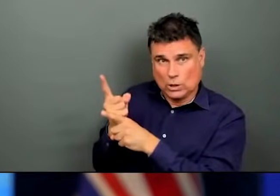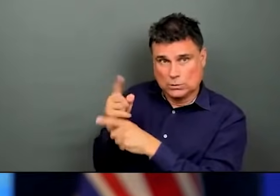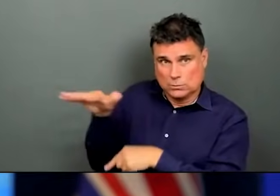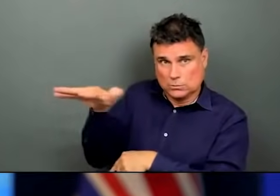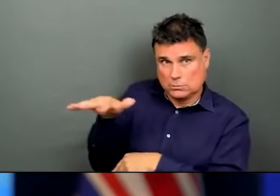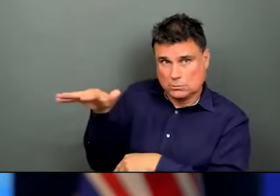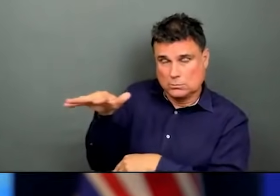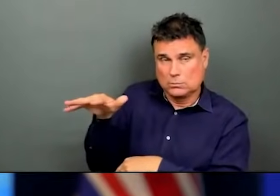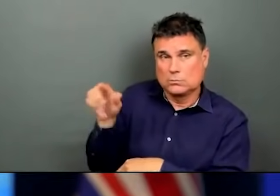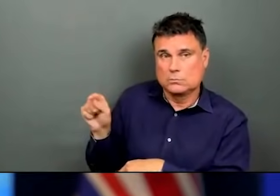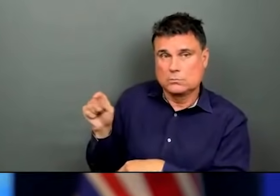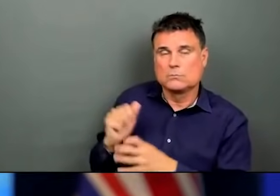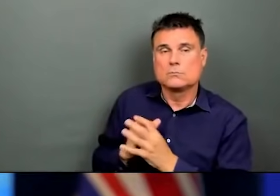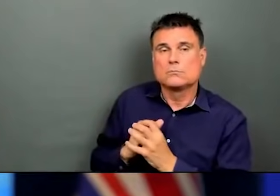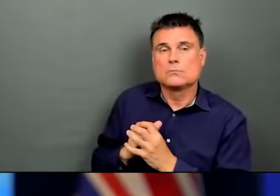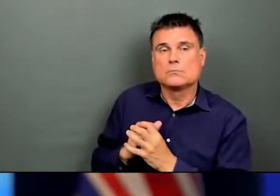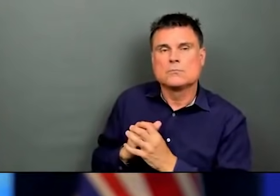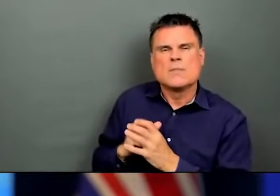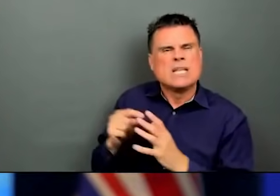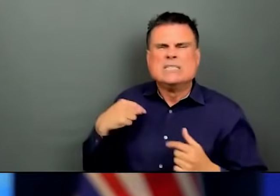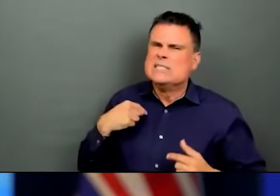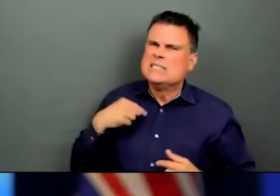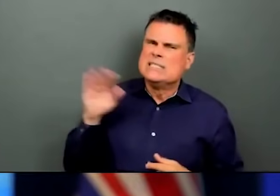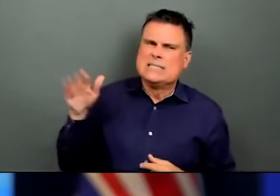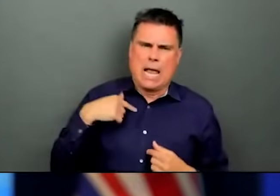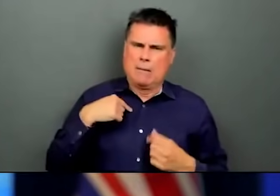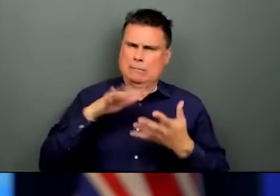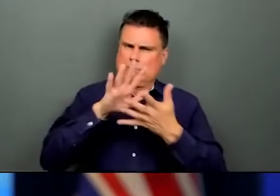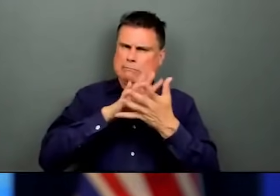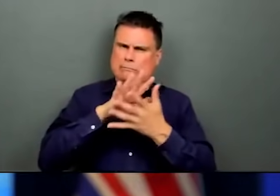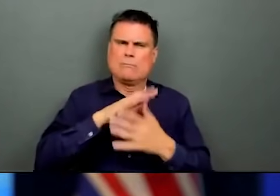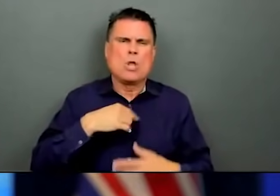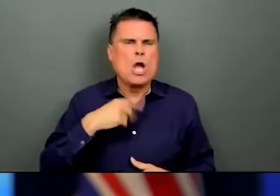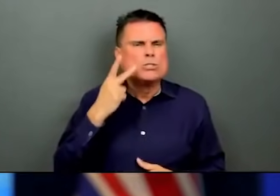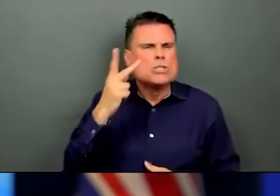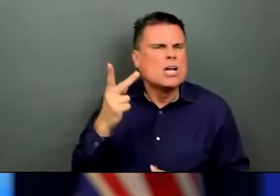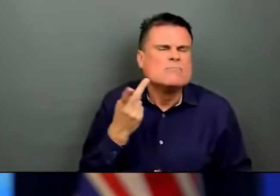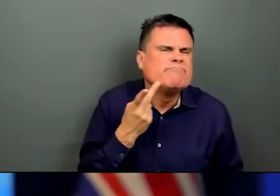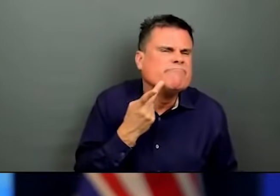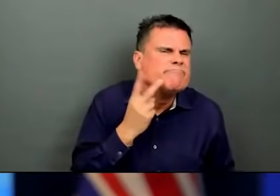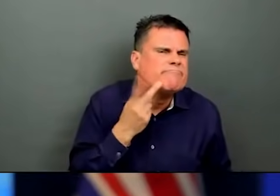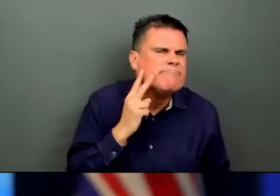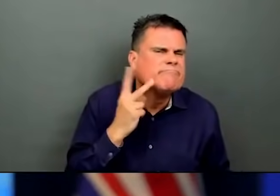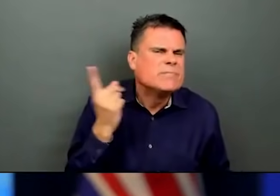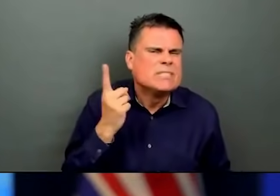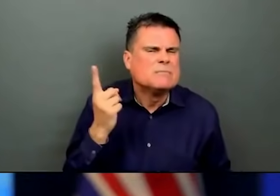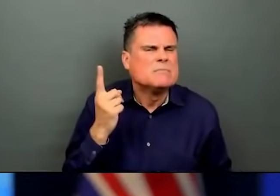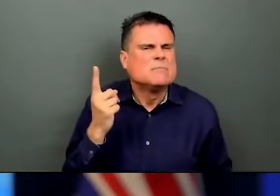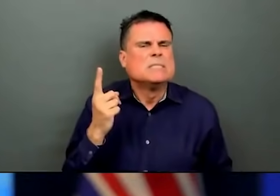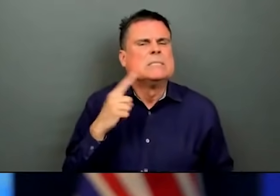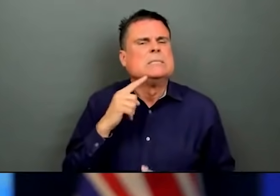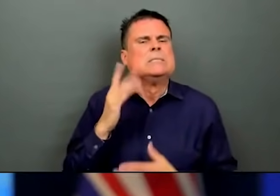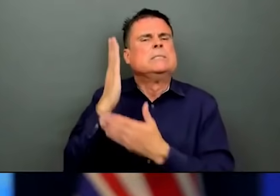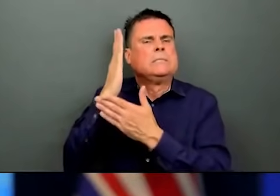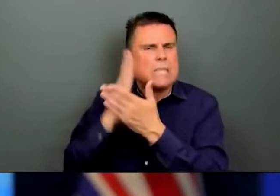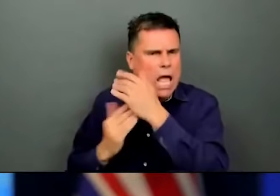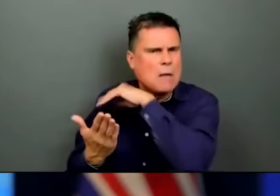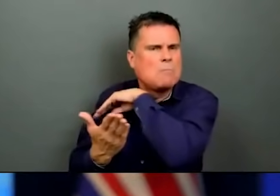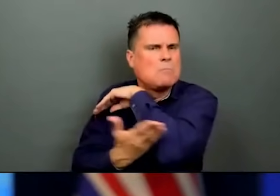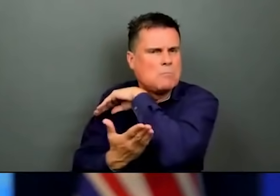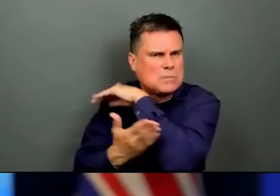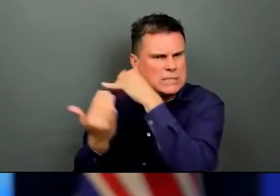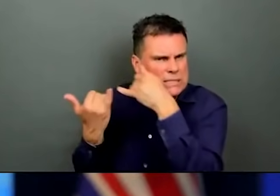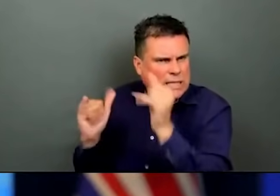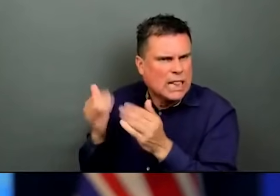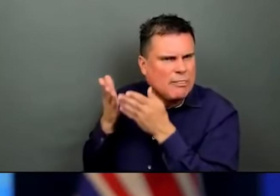some logging will continue. Can you just clarify that? Sure. All three nations have logging interests. All three